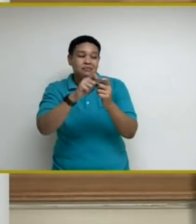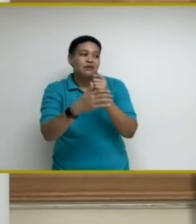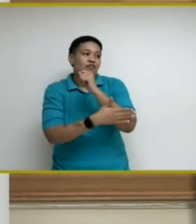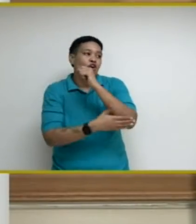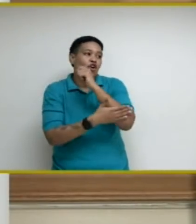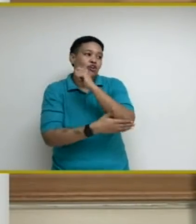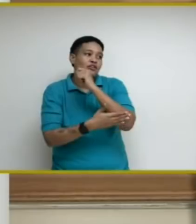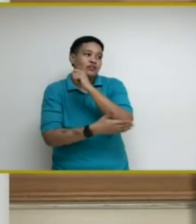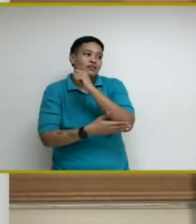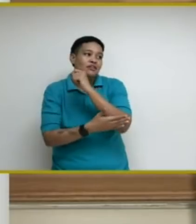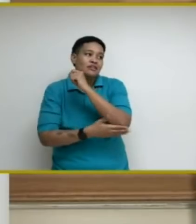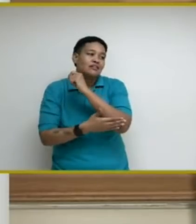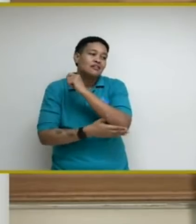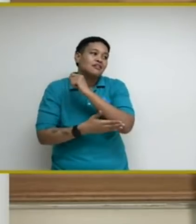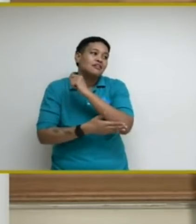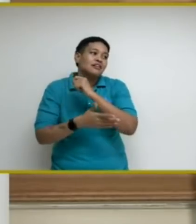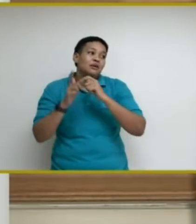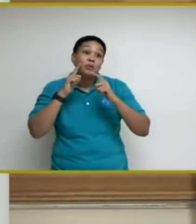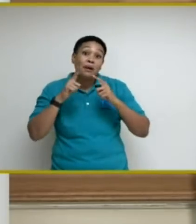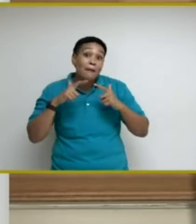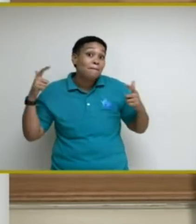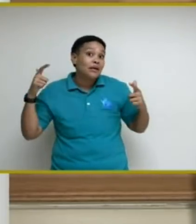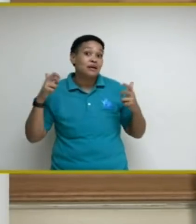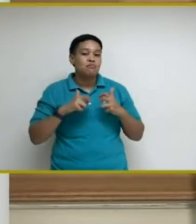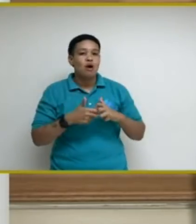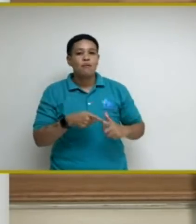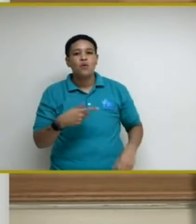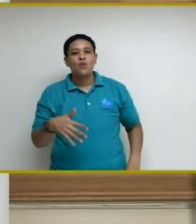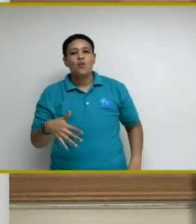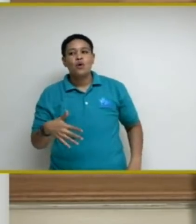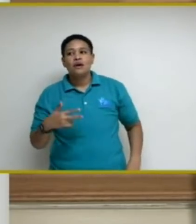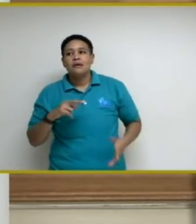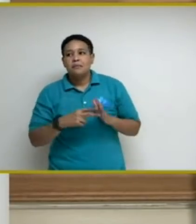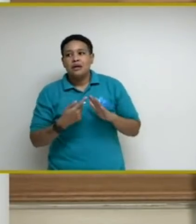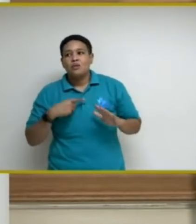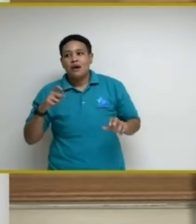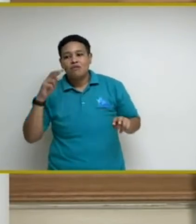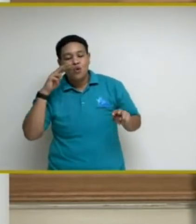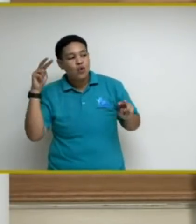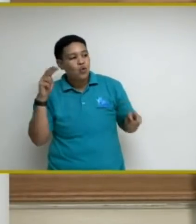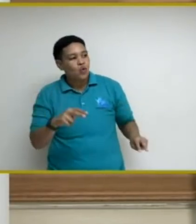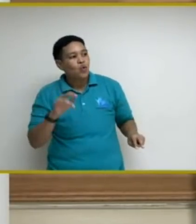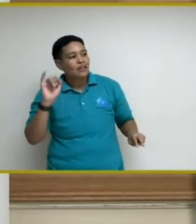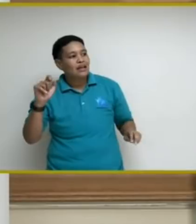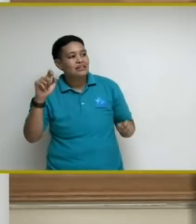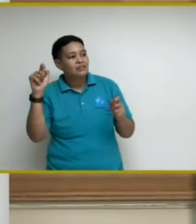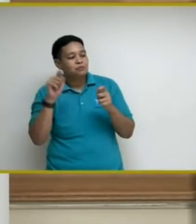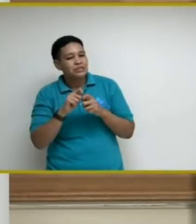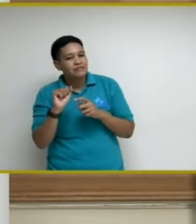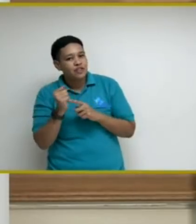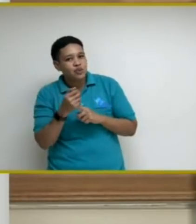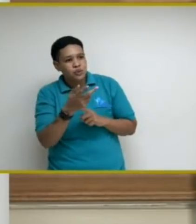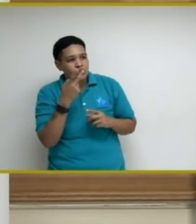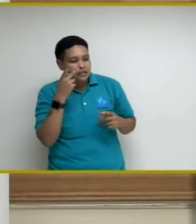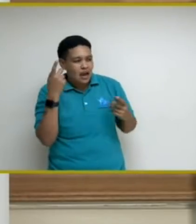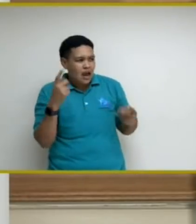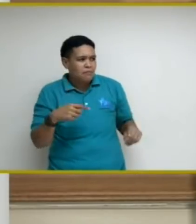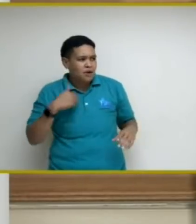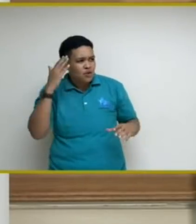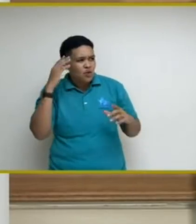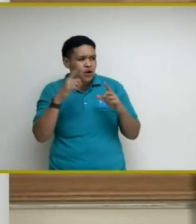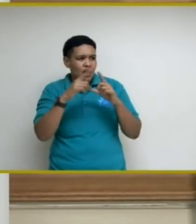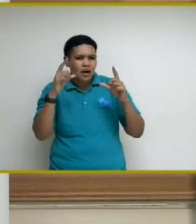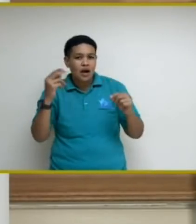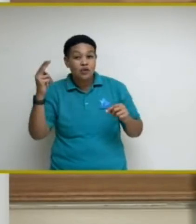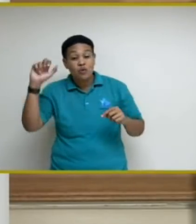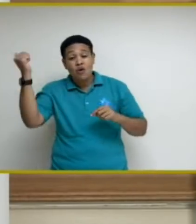then clearly it would be a bigger problem. And it would mean that we would have to look at that particular circumstance. I know the cards are used